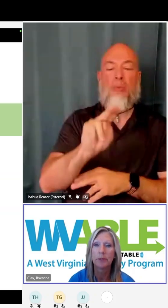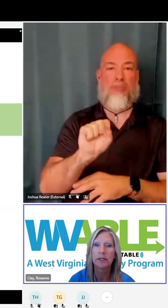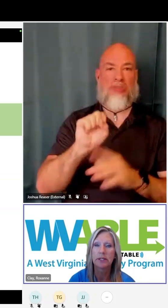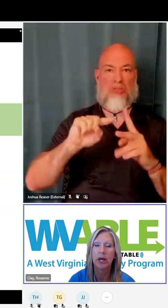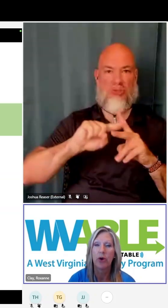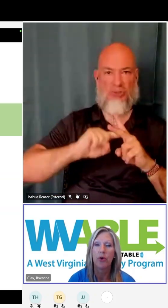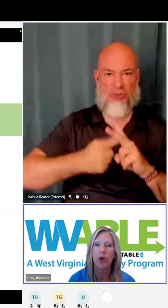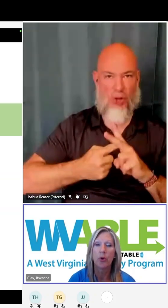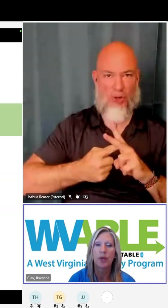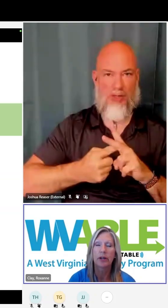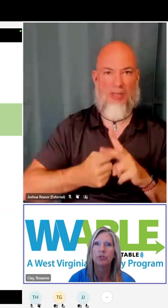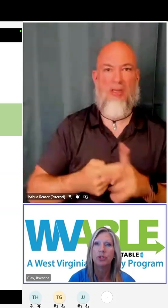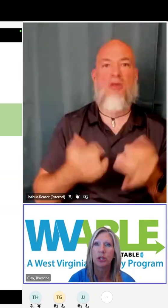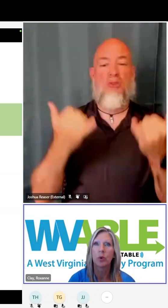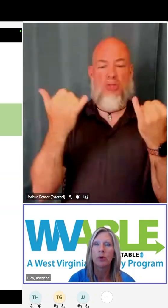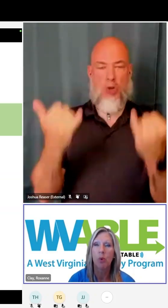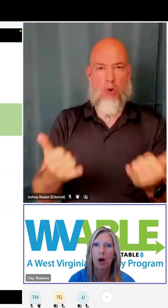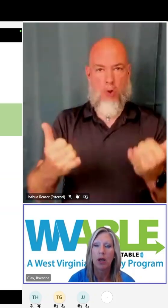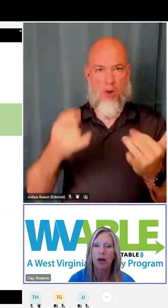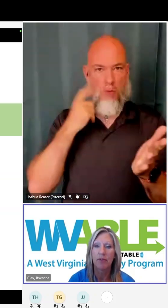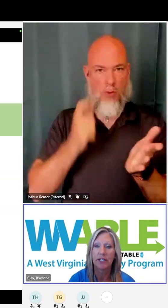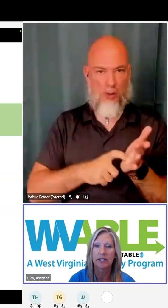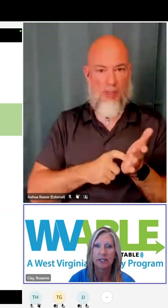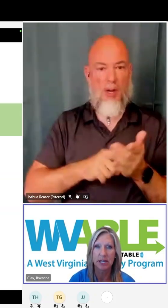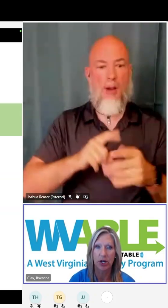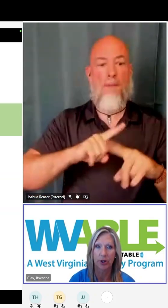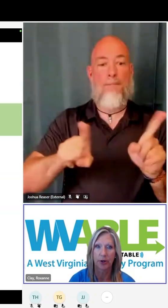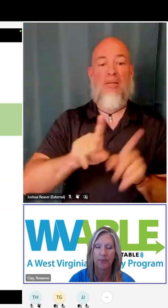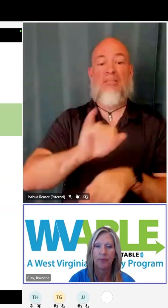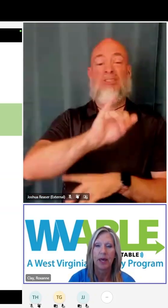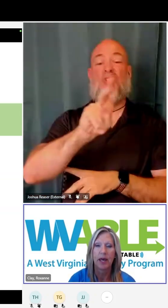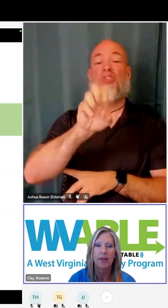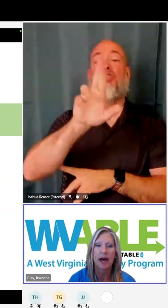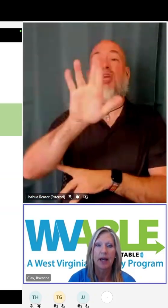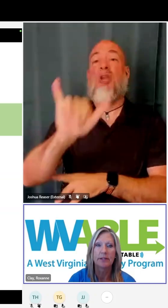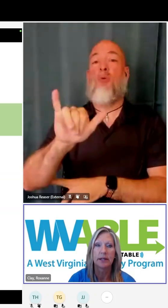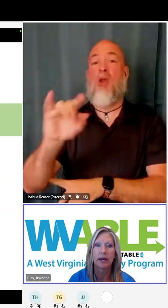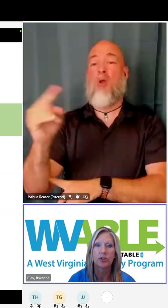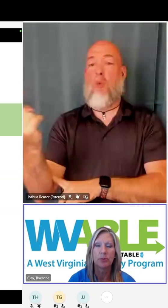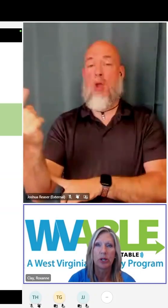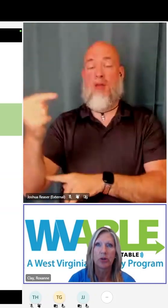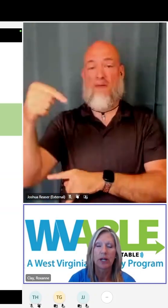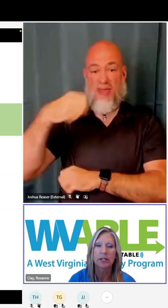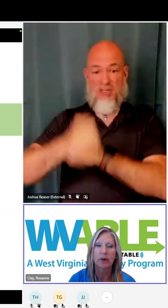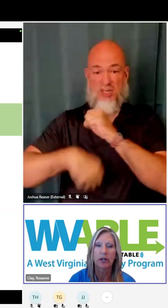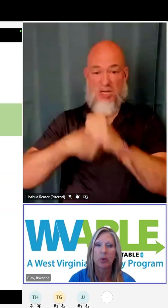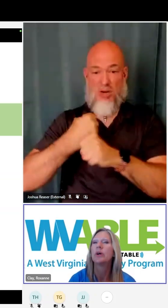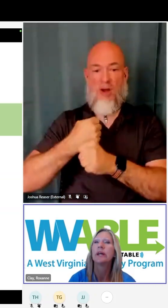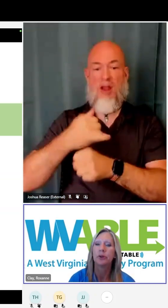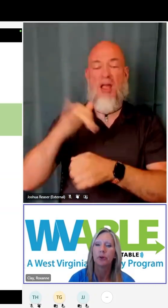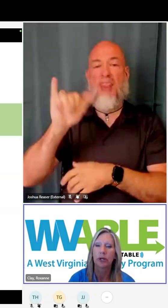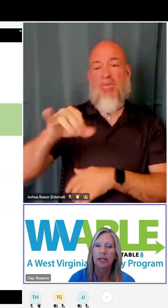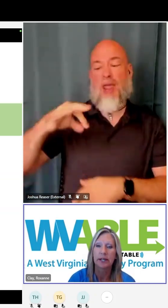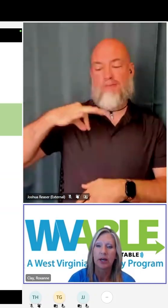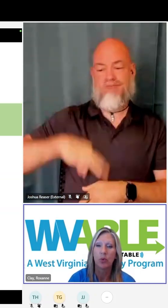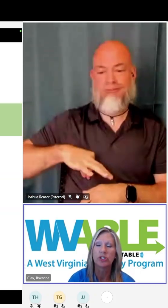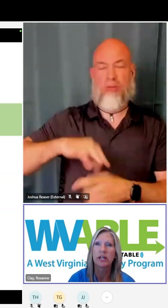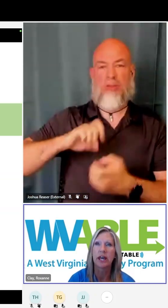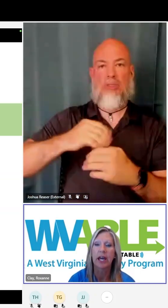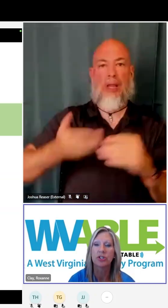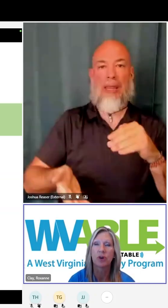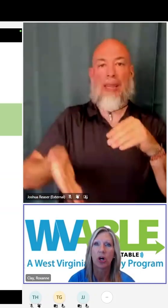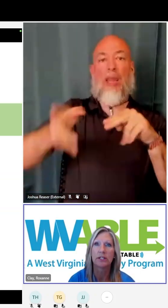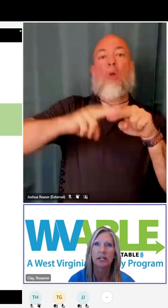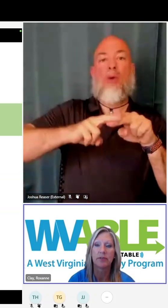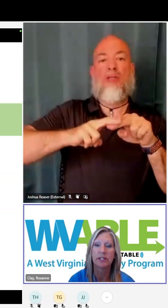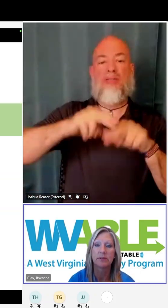current requirement. Note that come January 1 of this year, that eligibility criteria will increase, in which